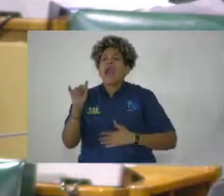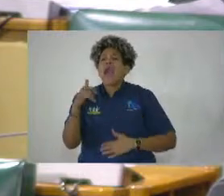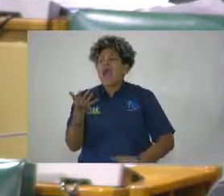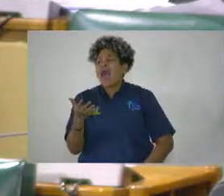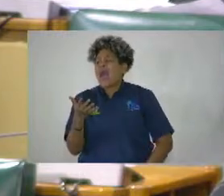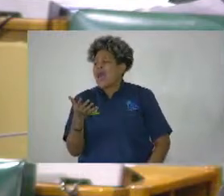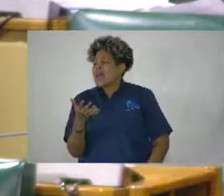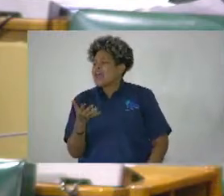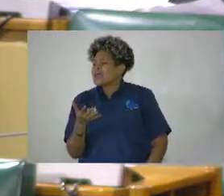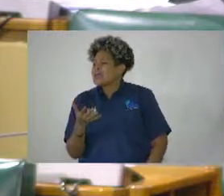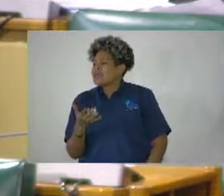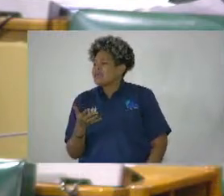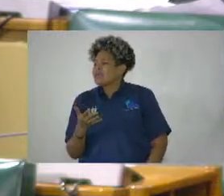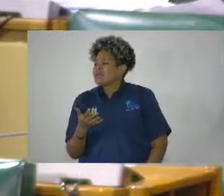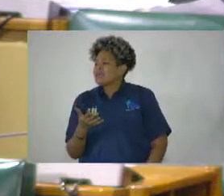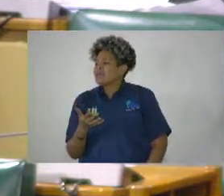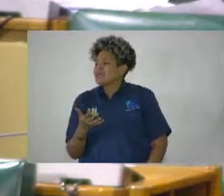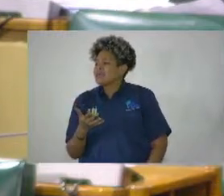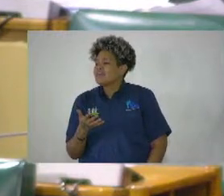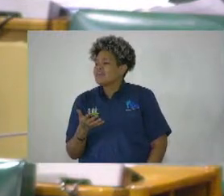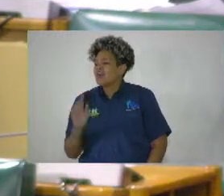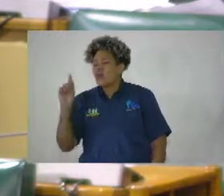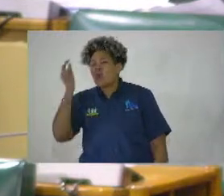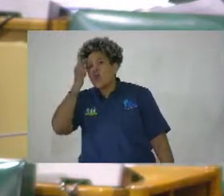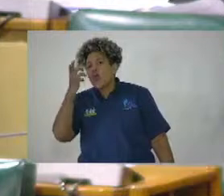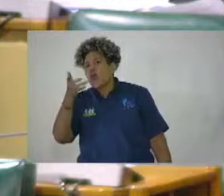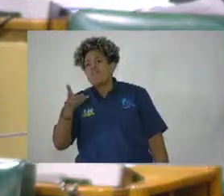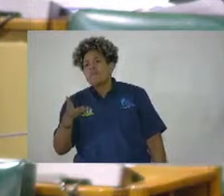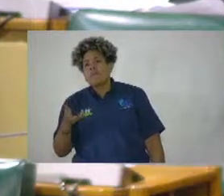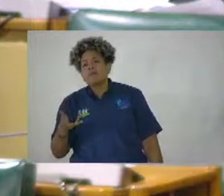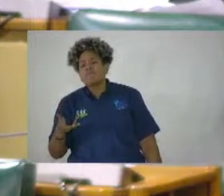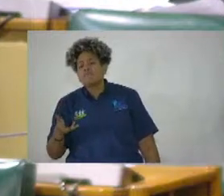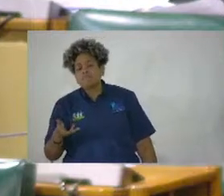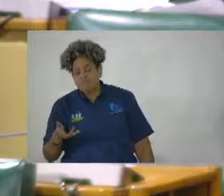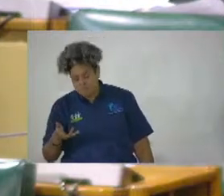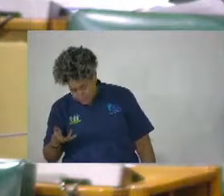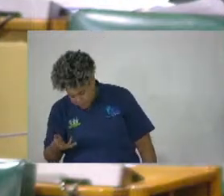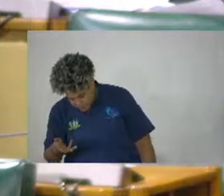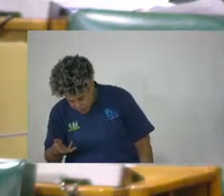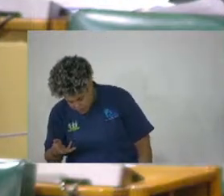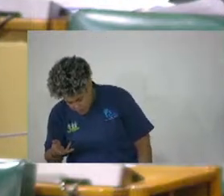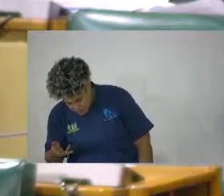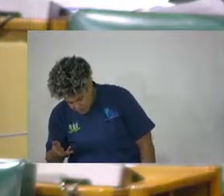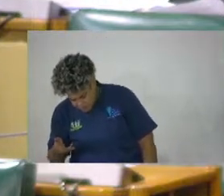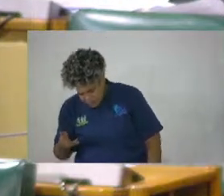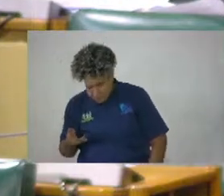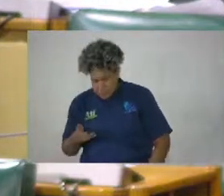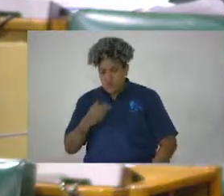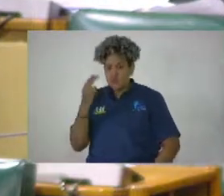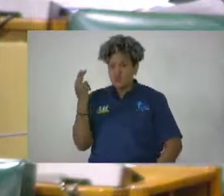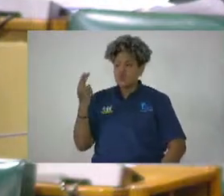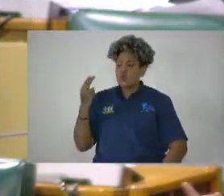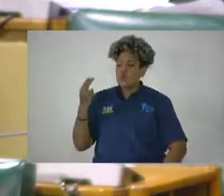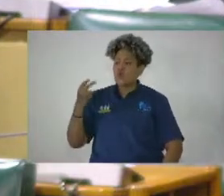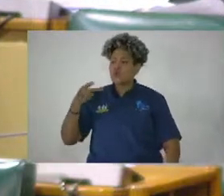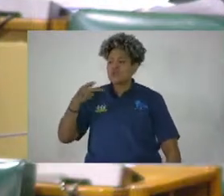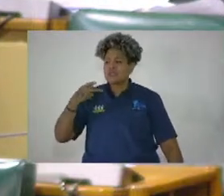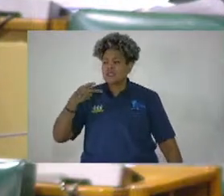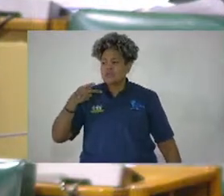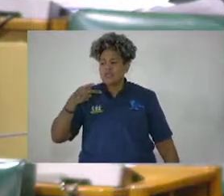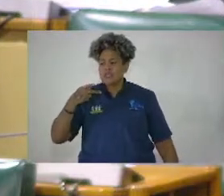Mr. Speaker, the government was to use the parable of